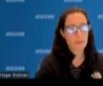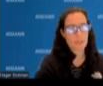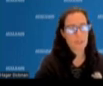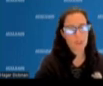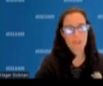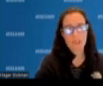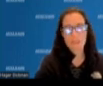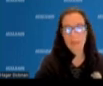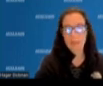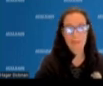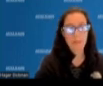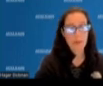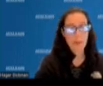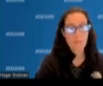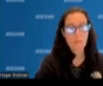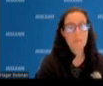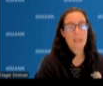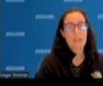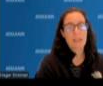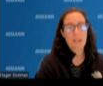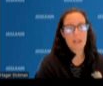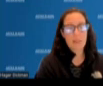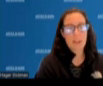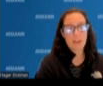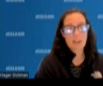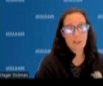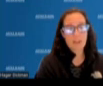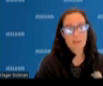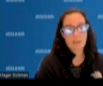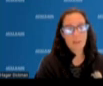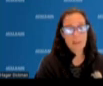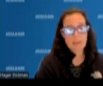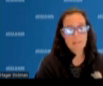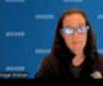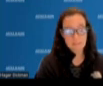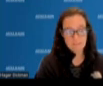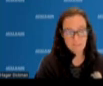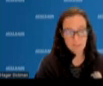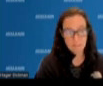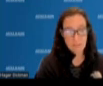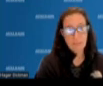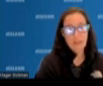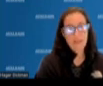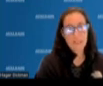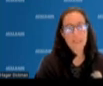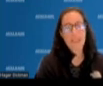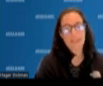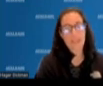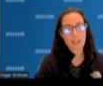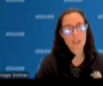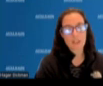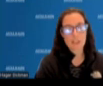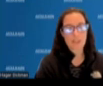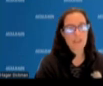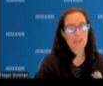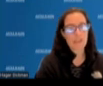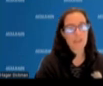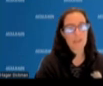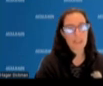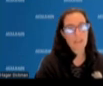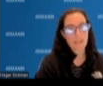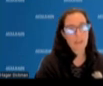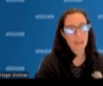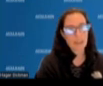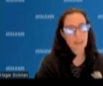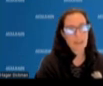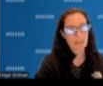order to ensure they can remain in their home? And also, people might not realize that actually their services are